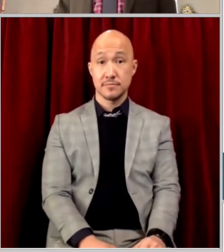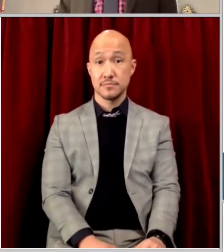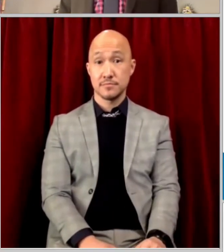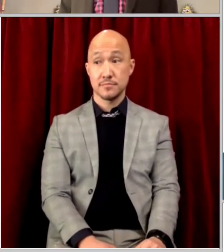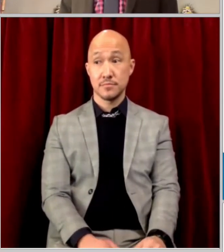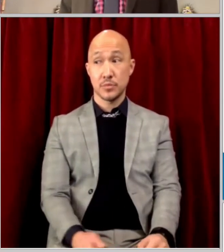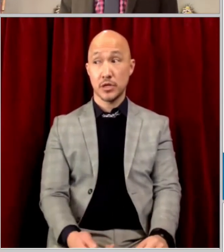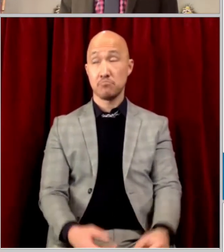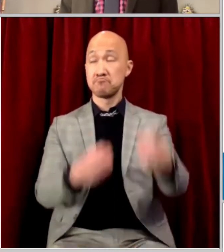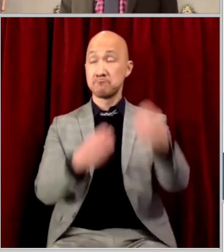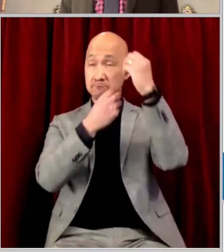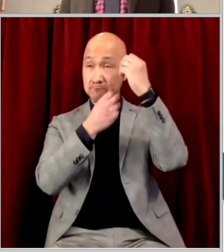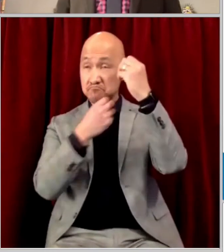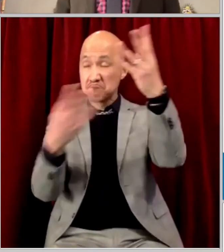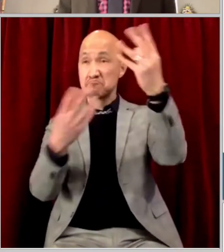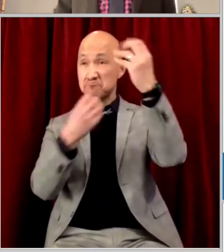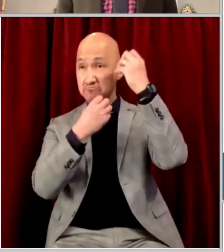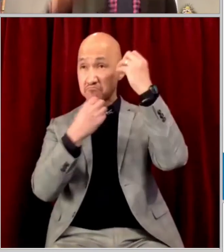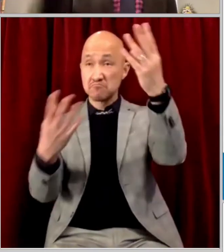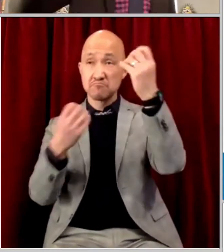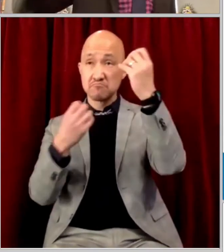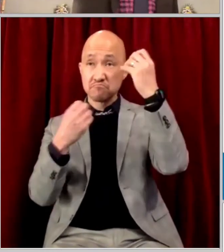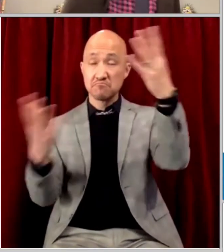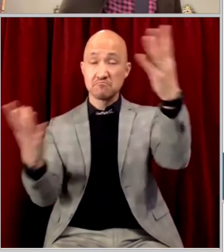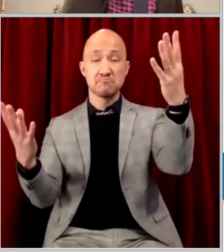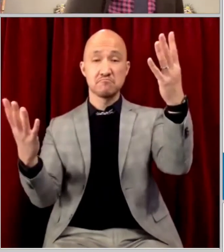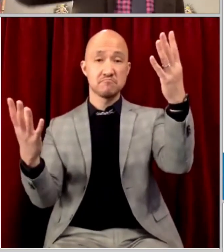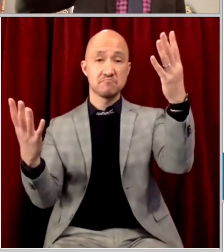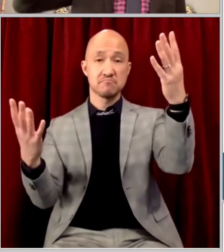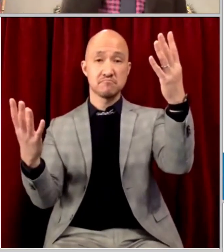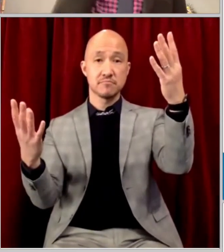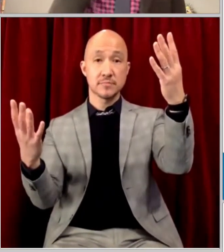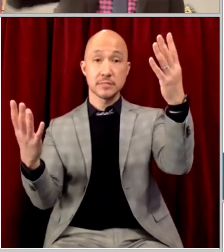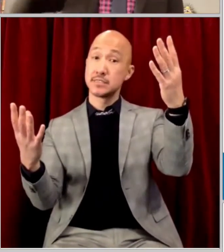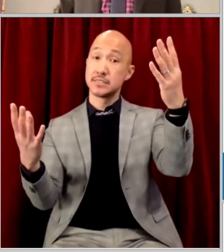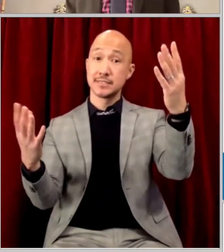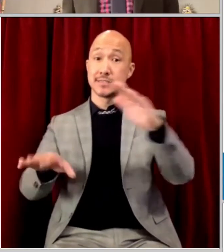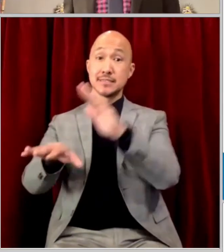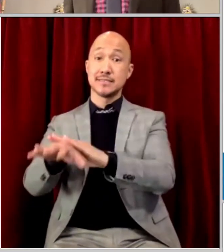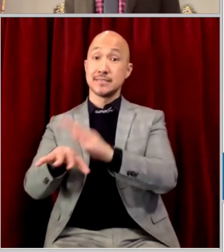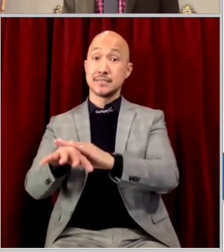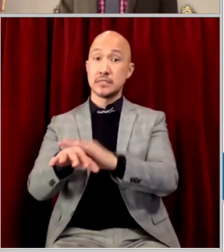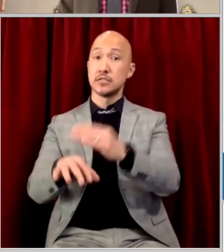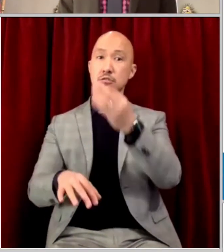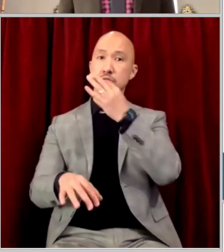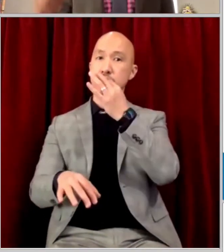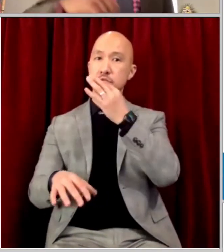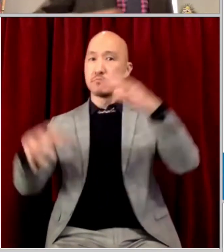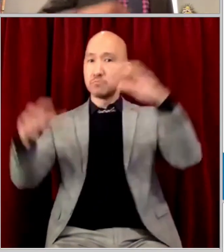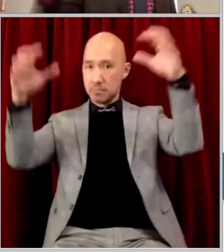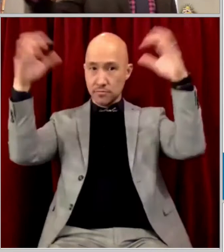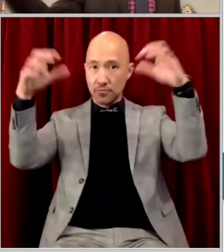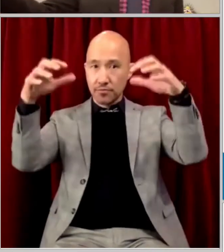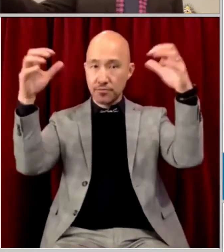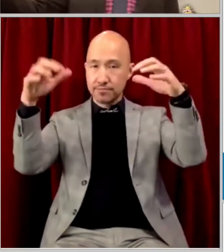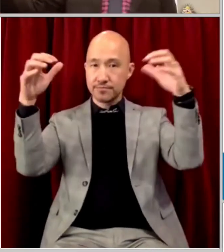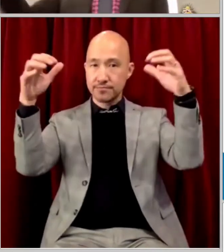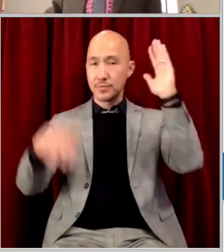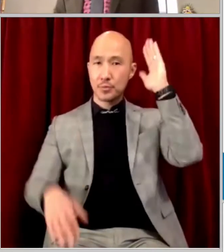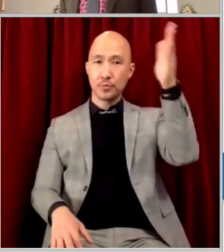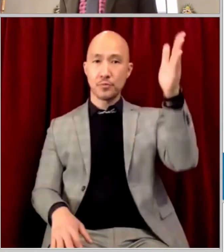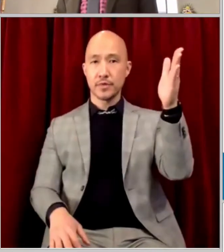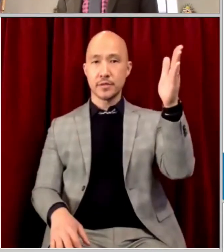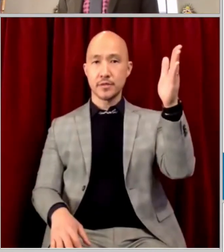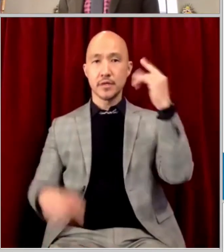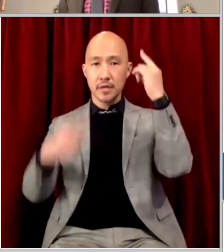before? Never. They've never seen a drop of precipitation come from the sky. And yet that's what Noah was telling everybody